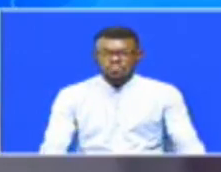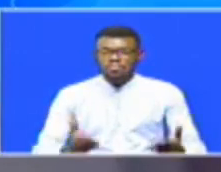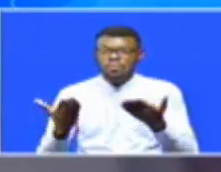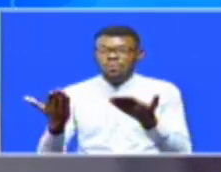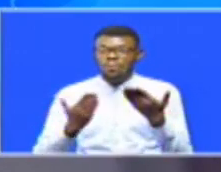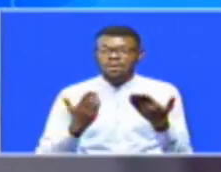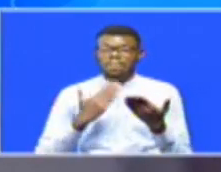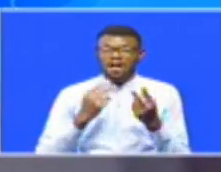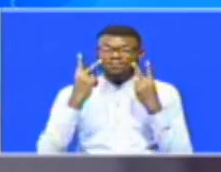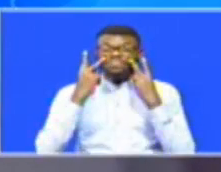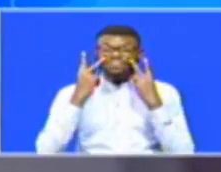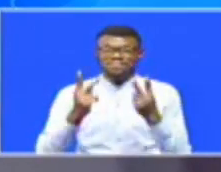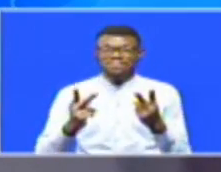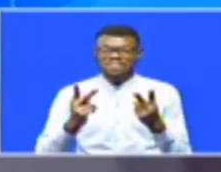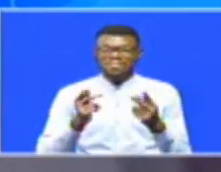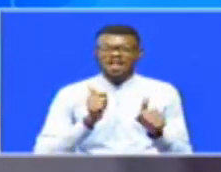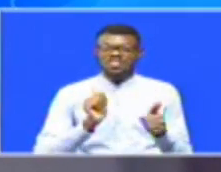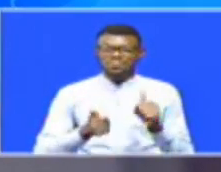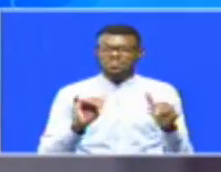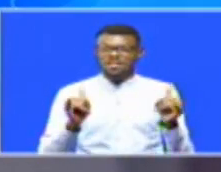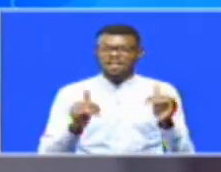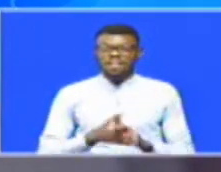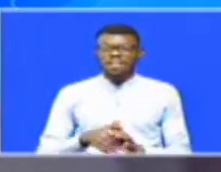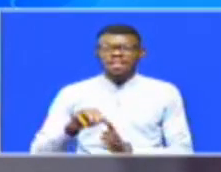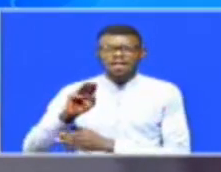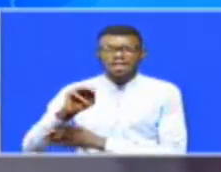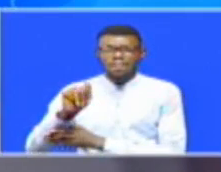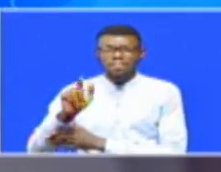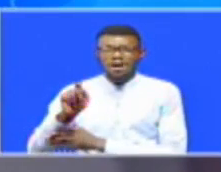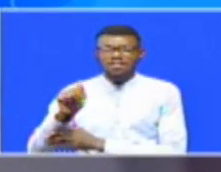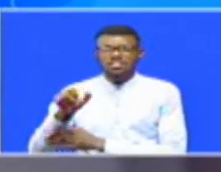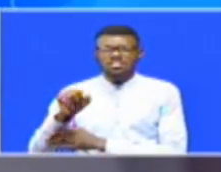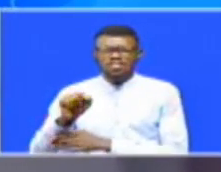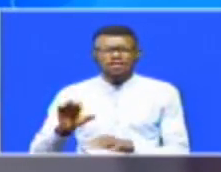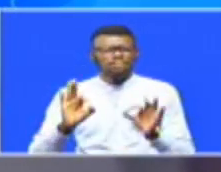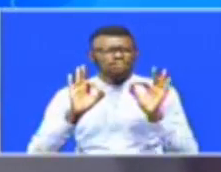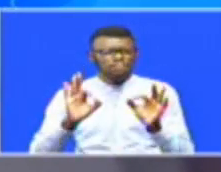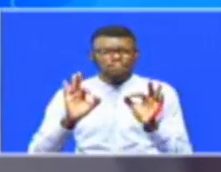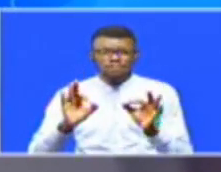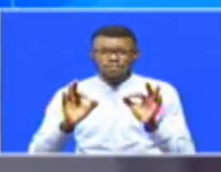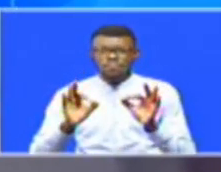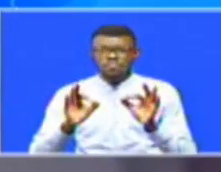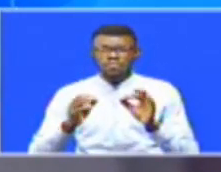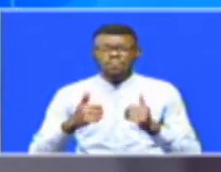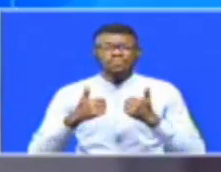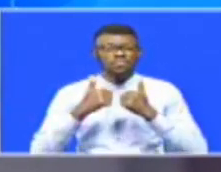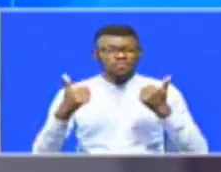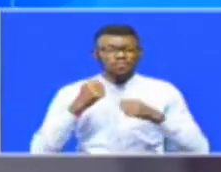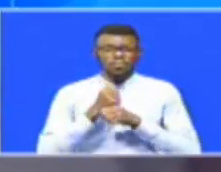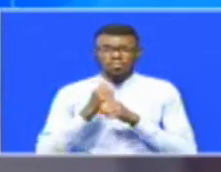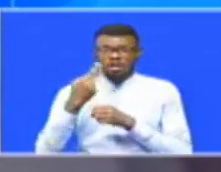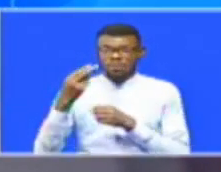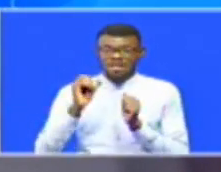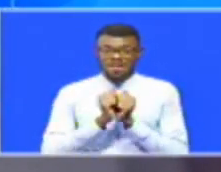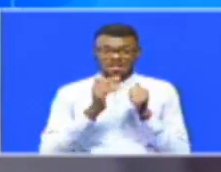Welcome back. Let's take a look at the latest in the world of sports. Now, Patrick Matasi's outstanding performance at the 2019 Africa Cup